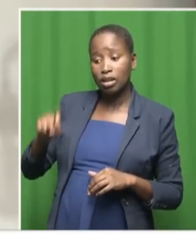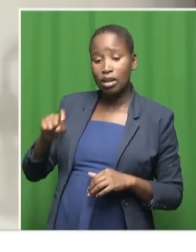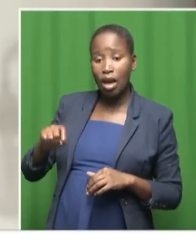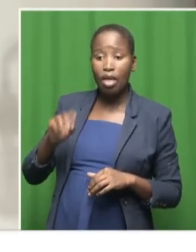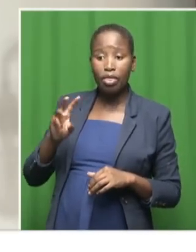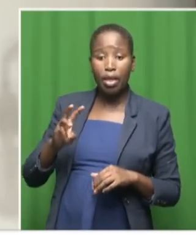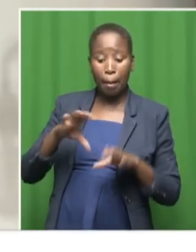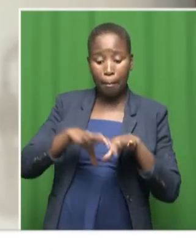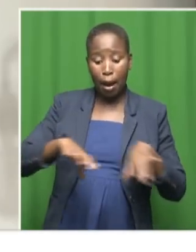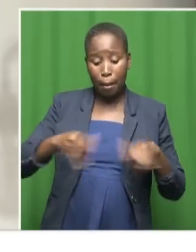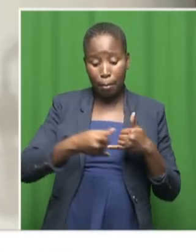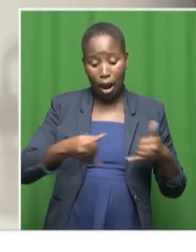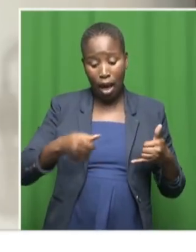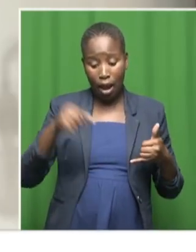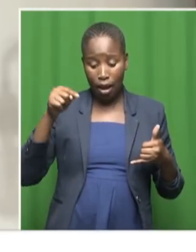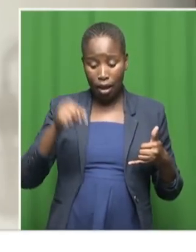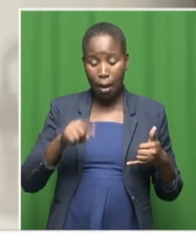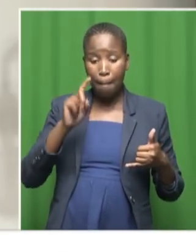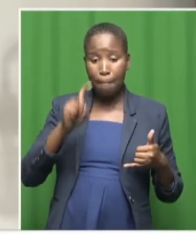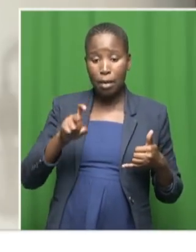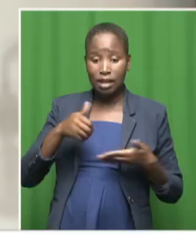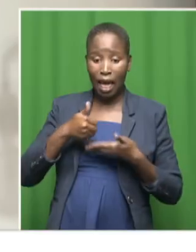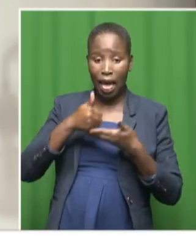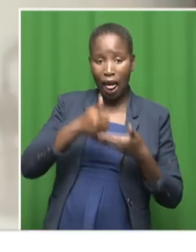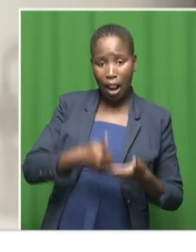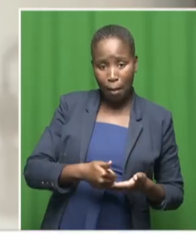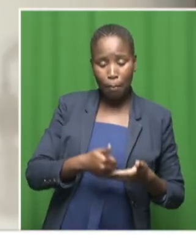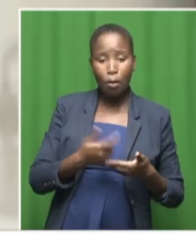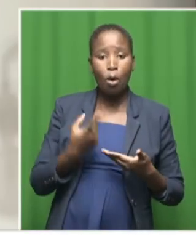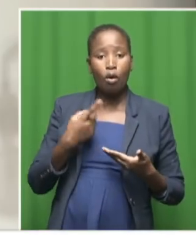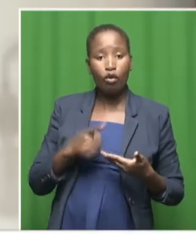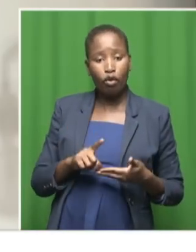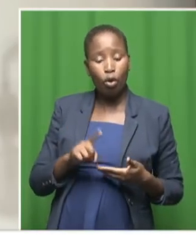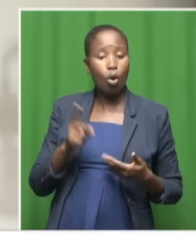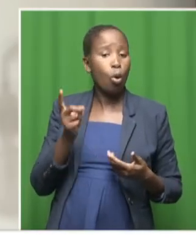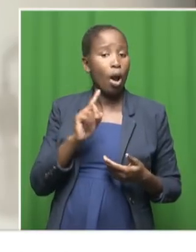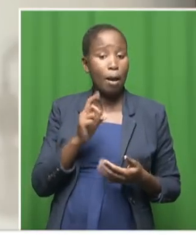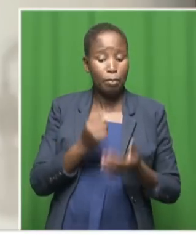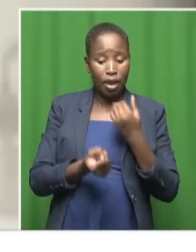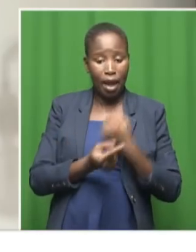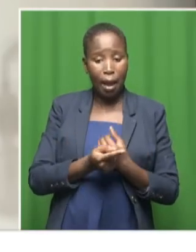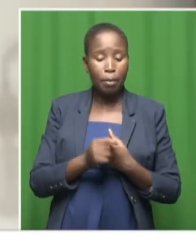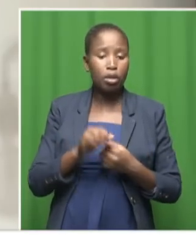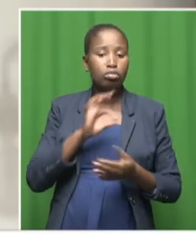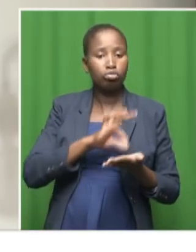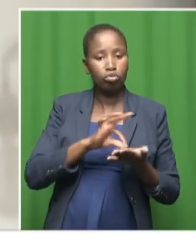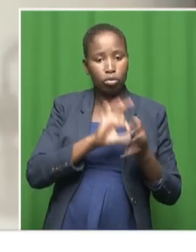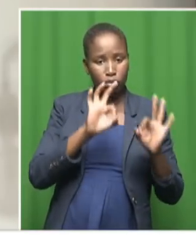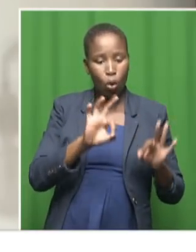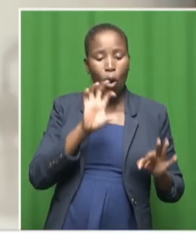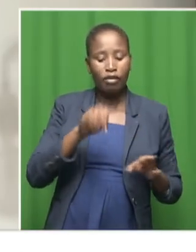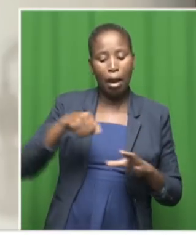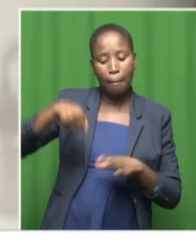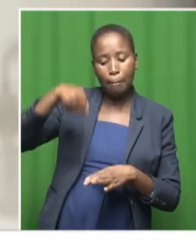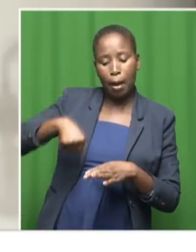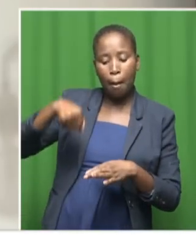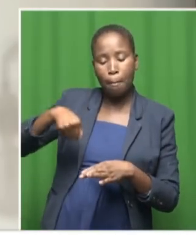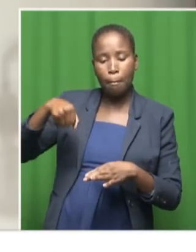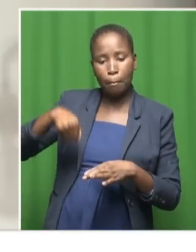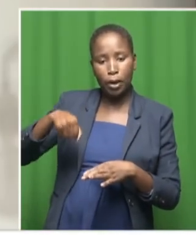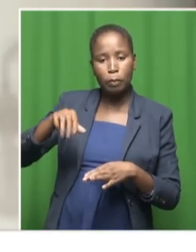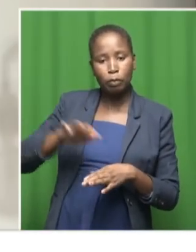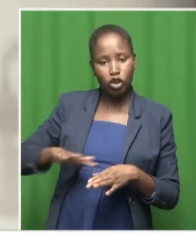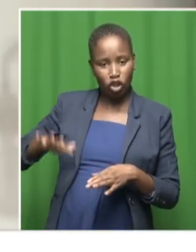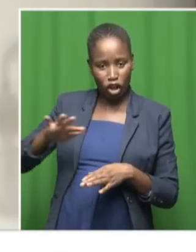pipeline needs gravity to assist with the flow of the sewage, then we will have a pump station. Often those